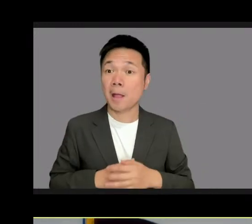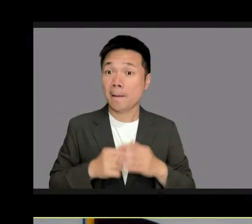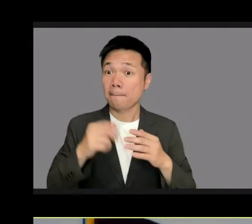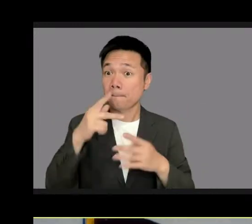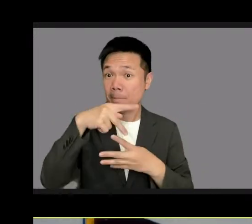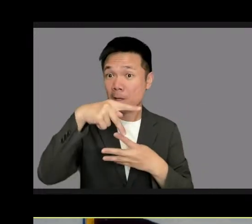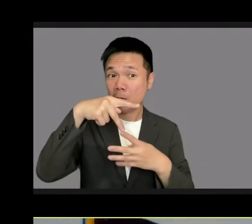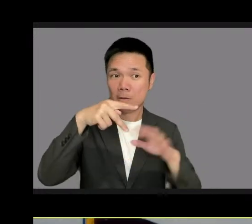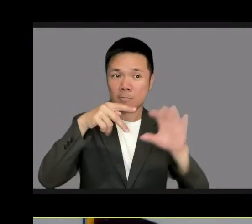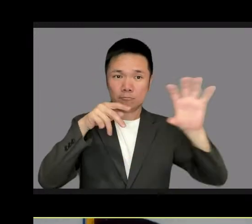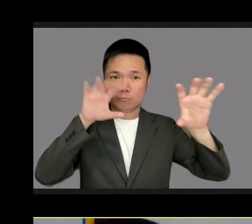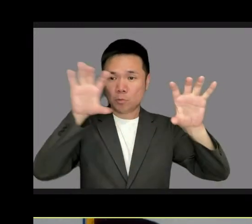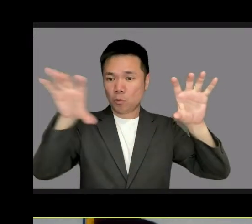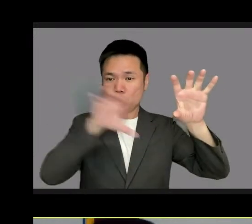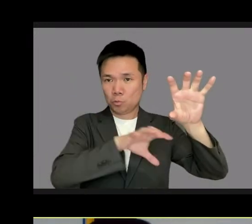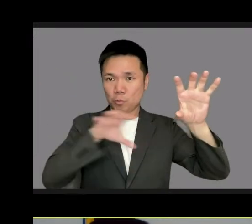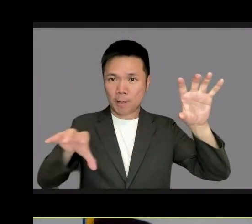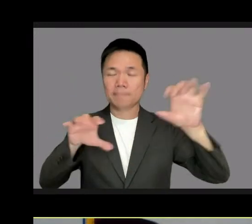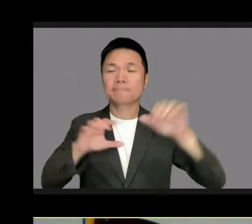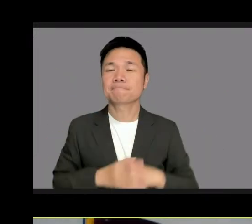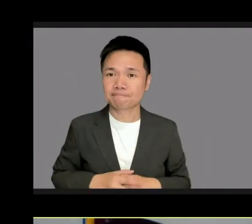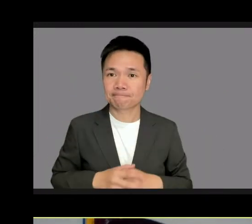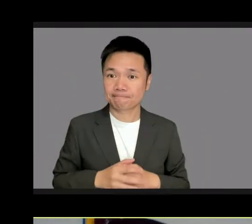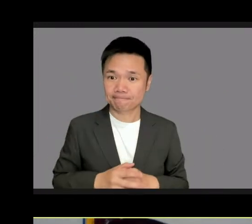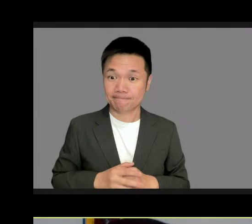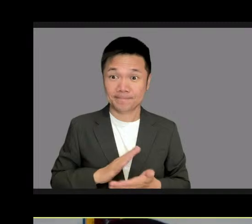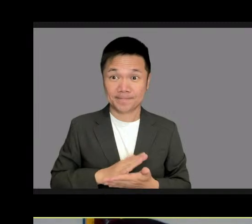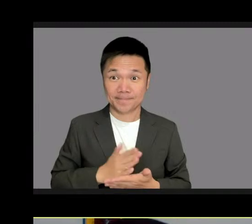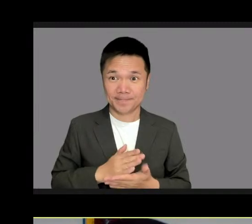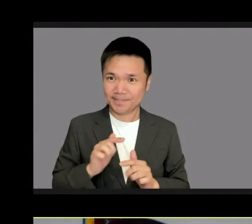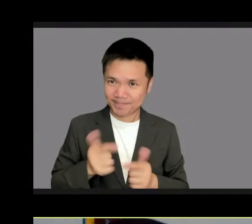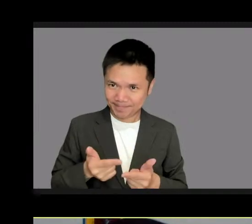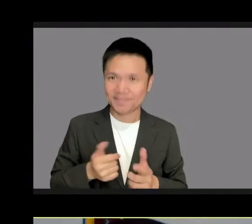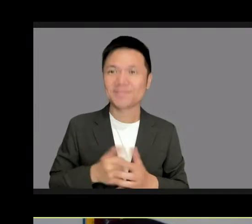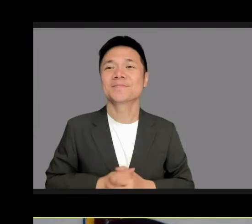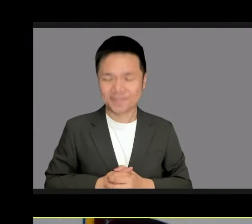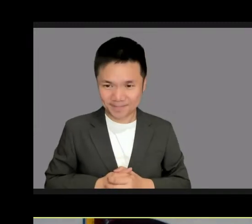be perceivable. So whatever we are doing today,